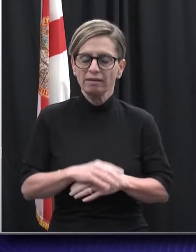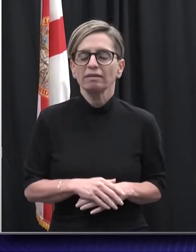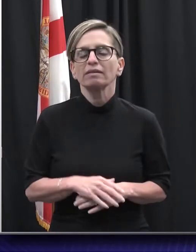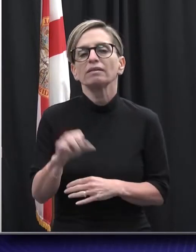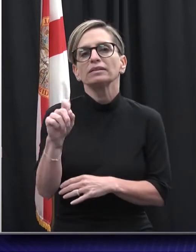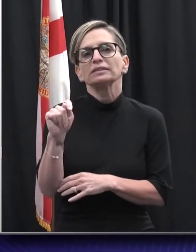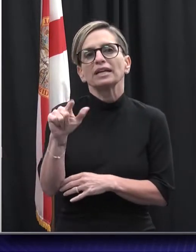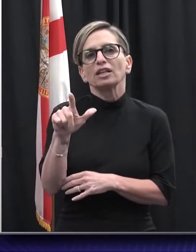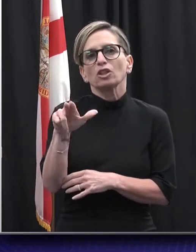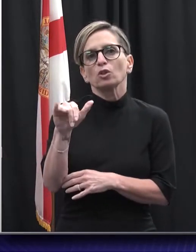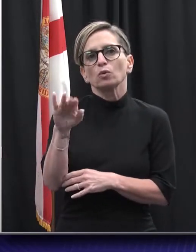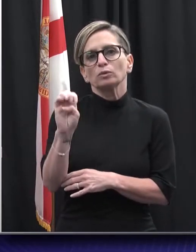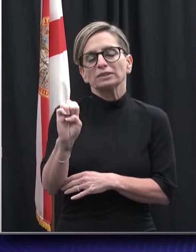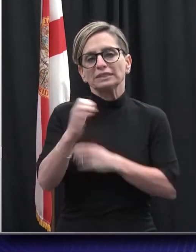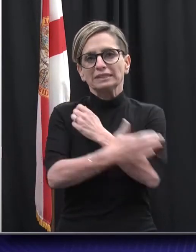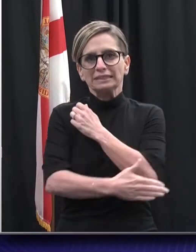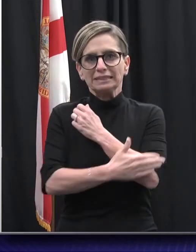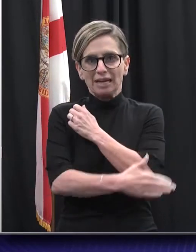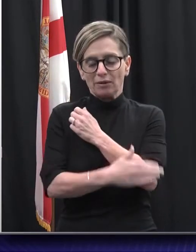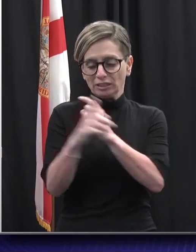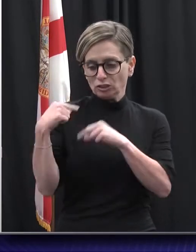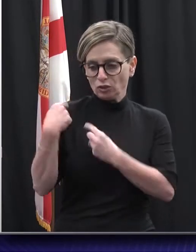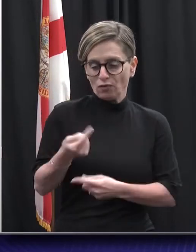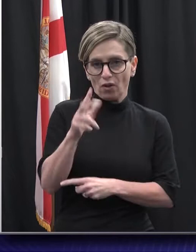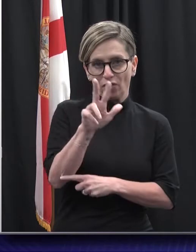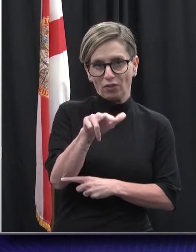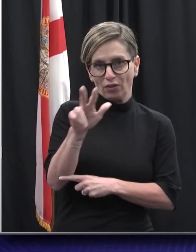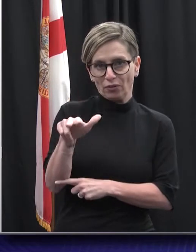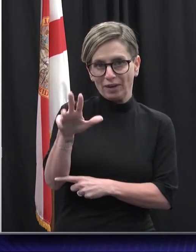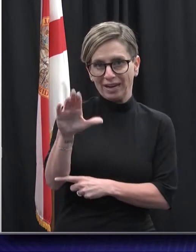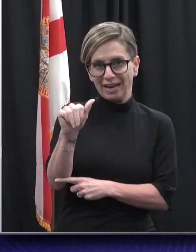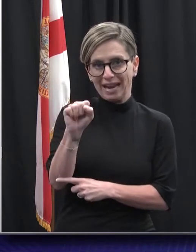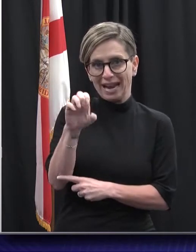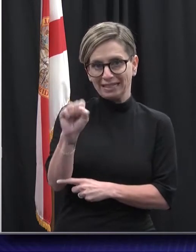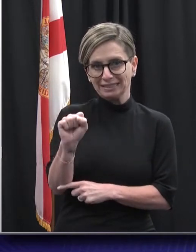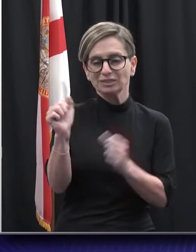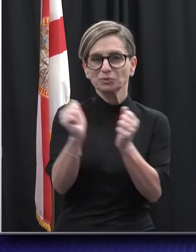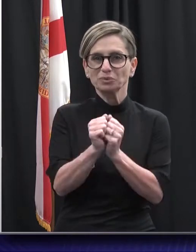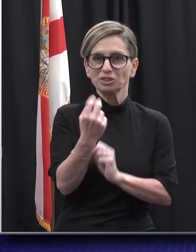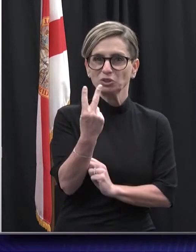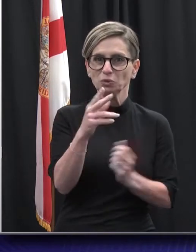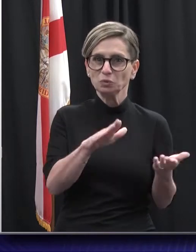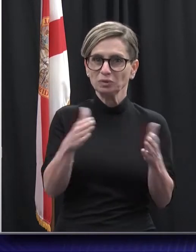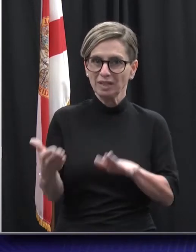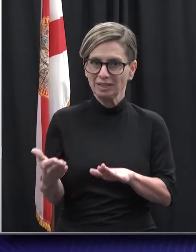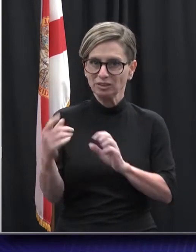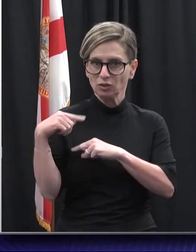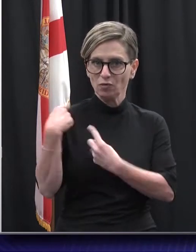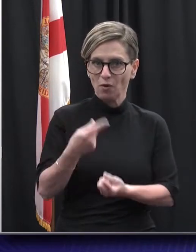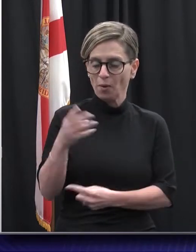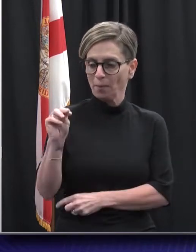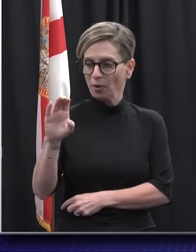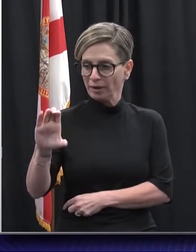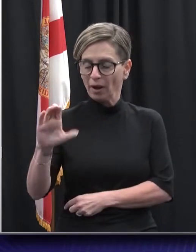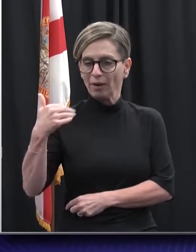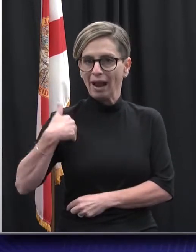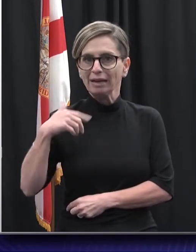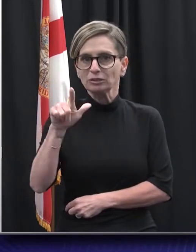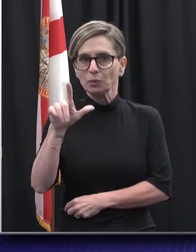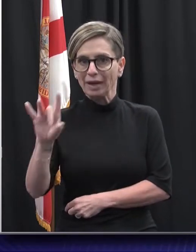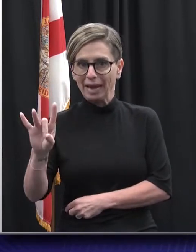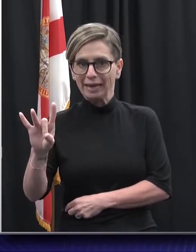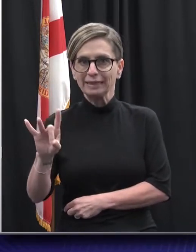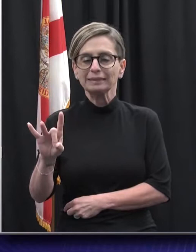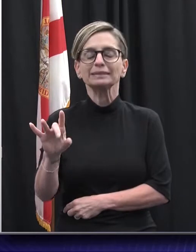County, we are currently at 33 cases, and we've had 2 fatalities. Martin County has 28, and Indian River